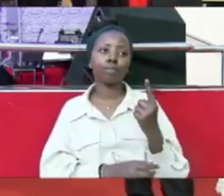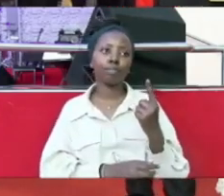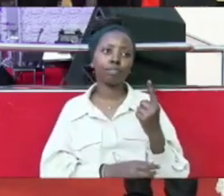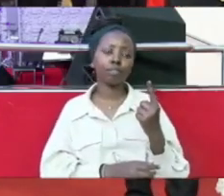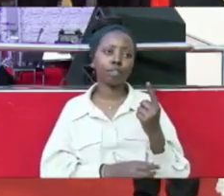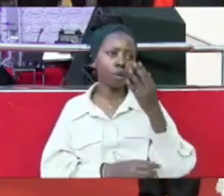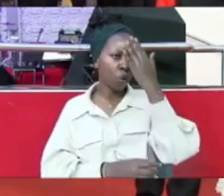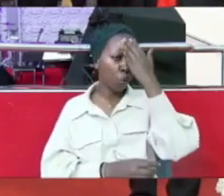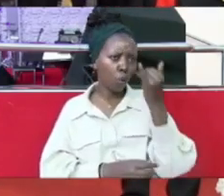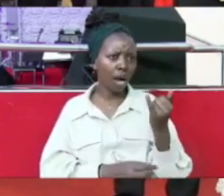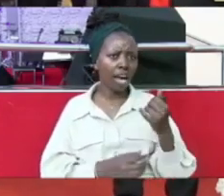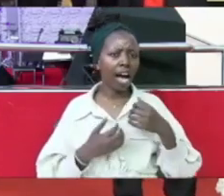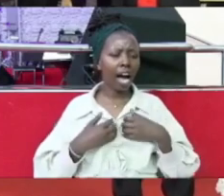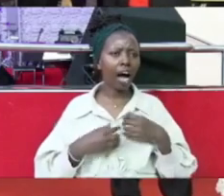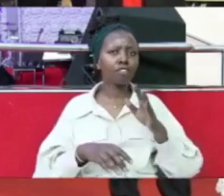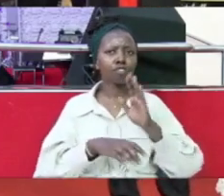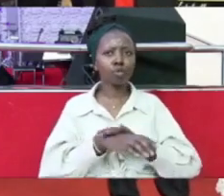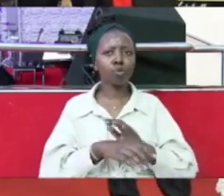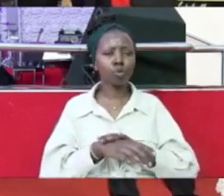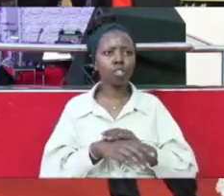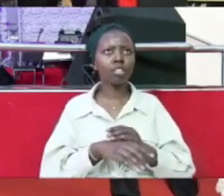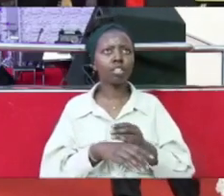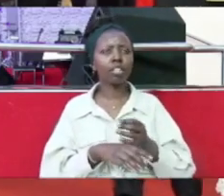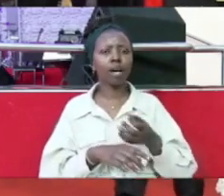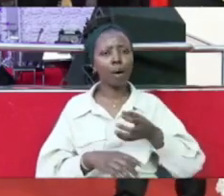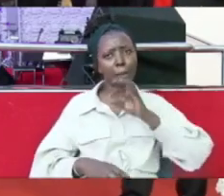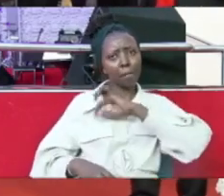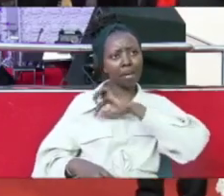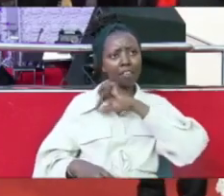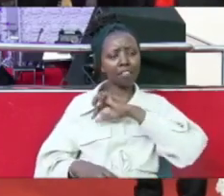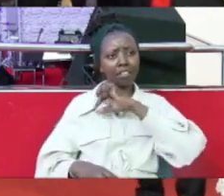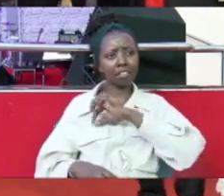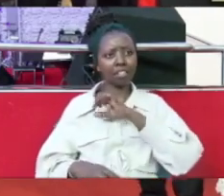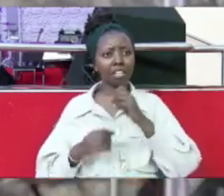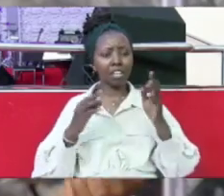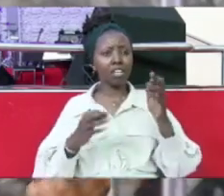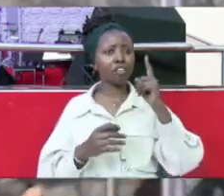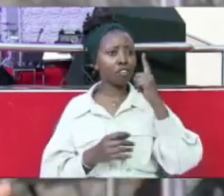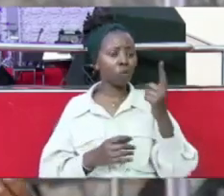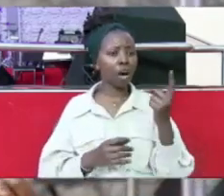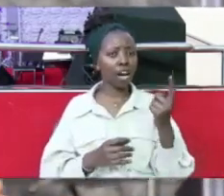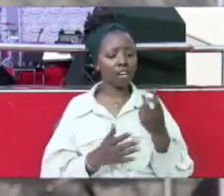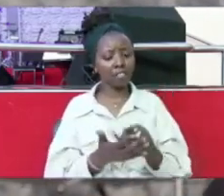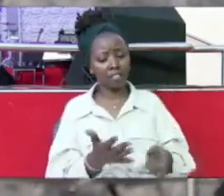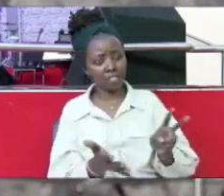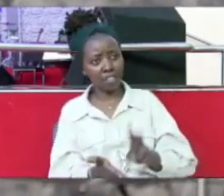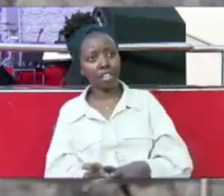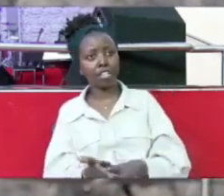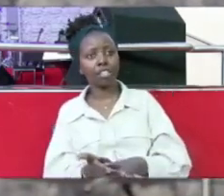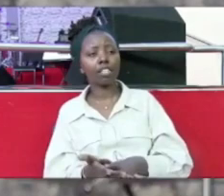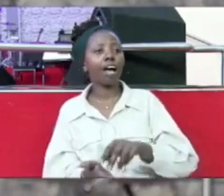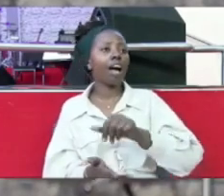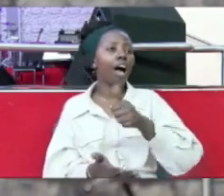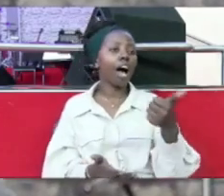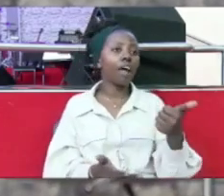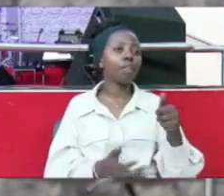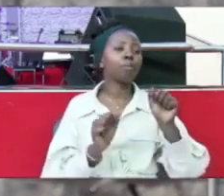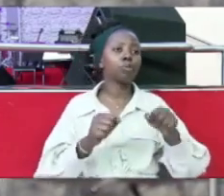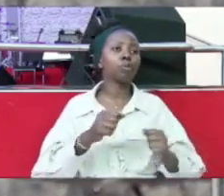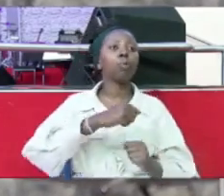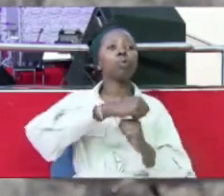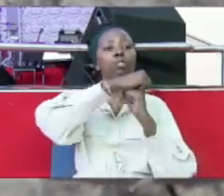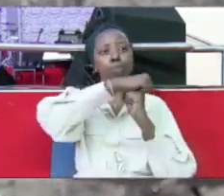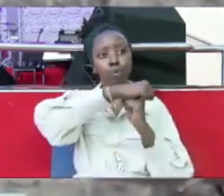Because they have good reward. Sababu wanaweza kufanya pamoja. If one falls down, mmoja akianguka, the other one can lift them